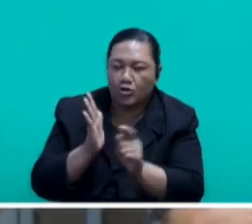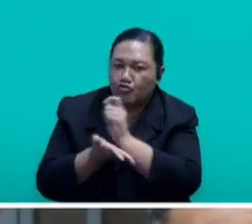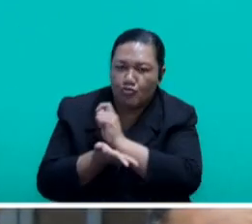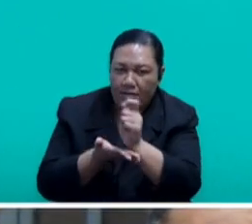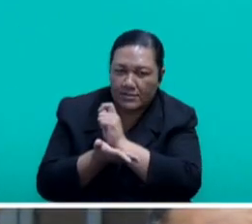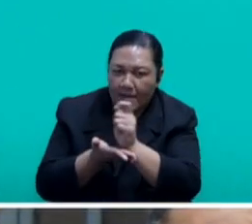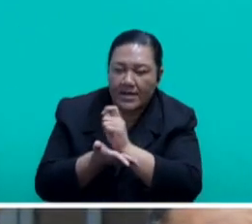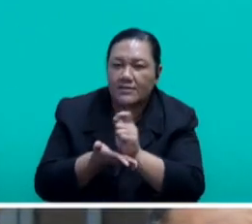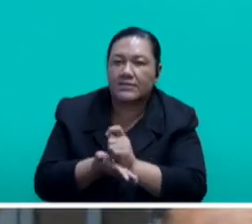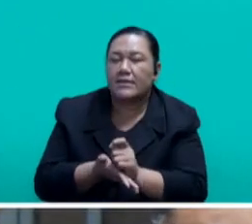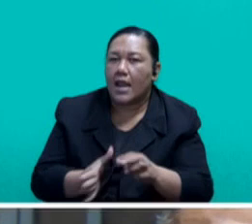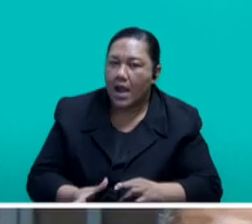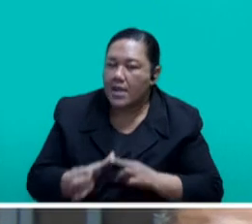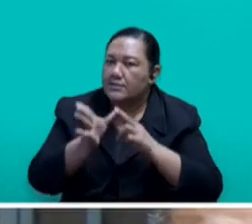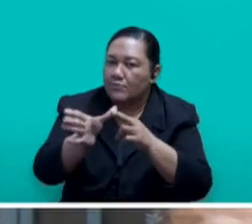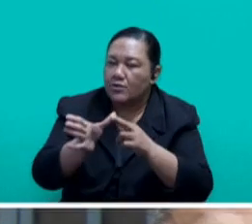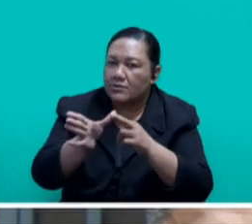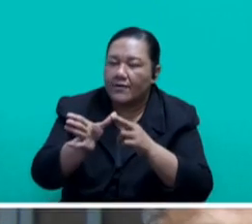transparency, responsiveness,